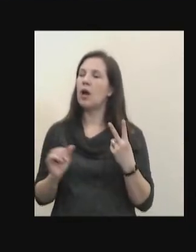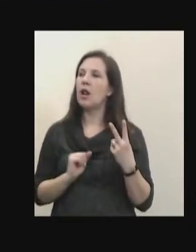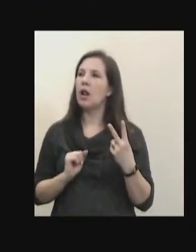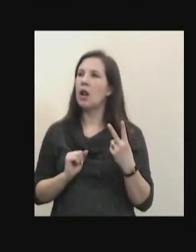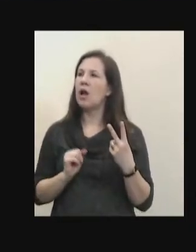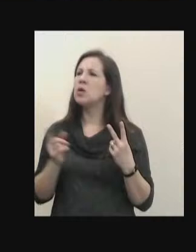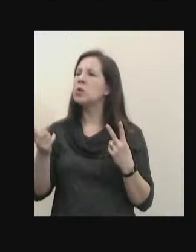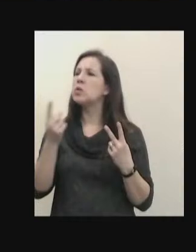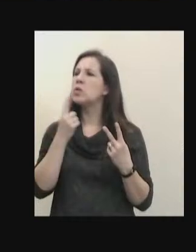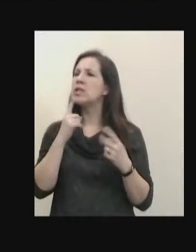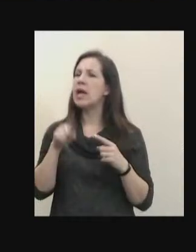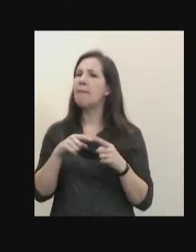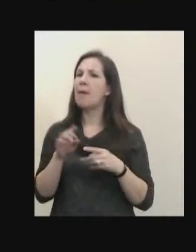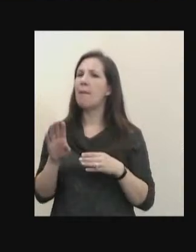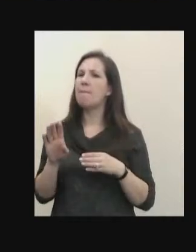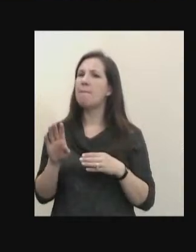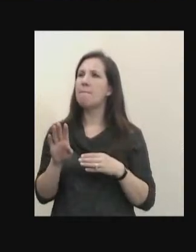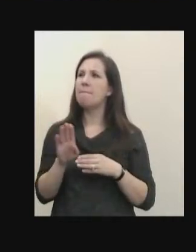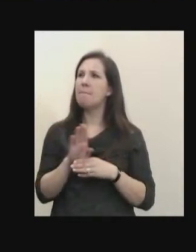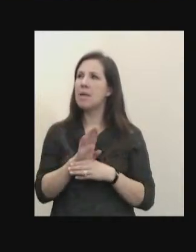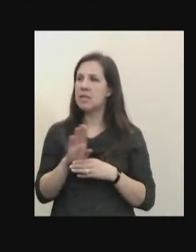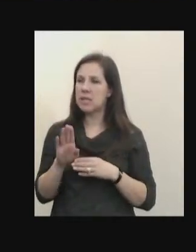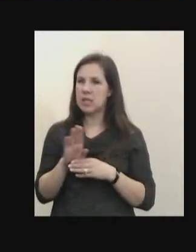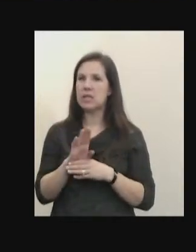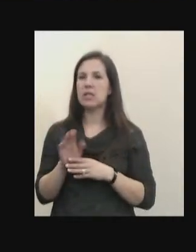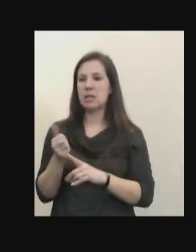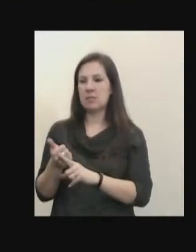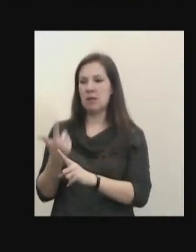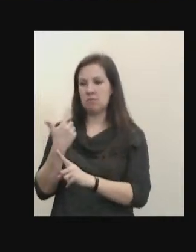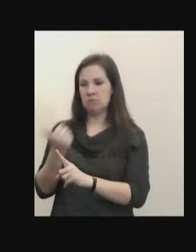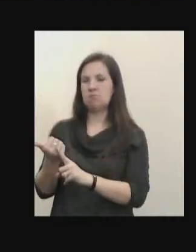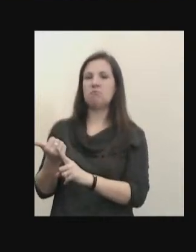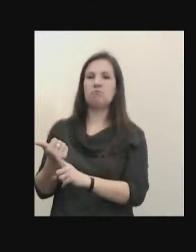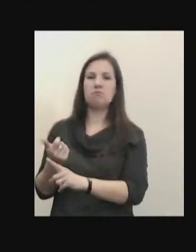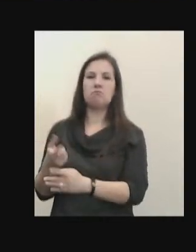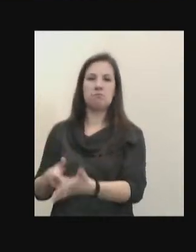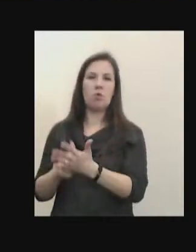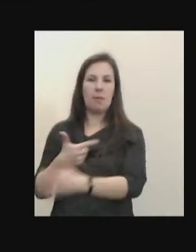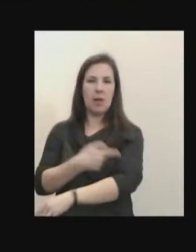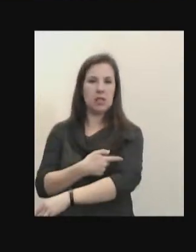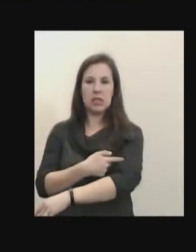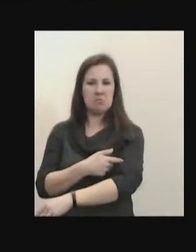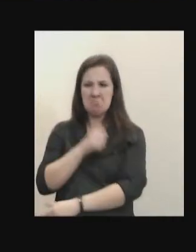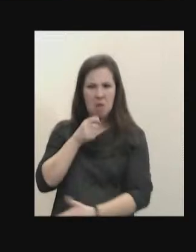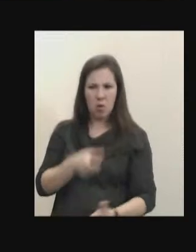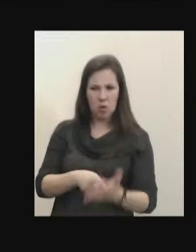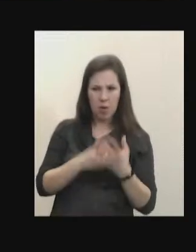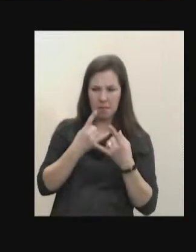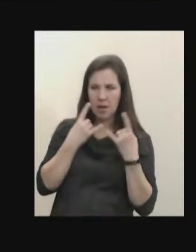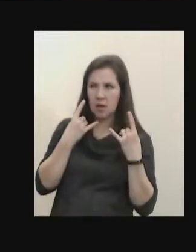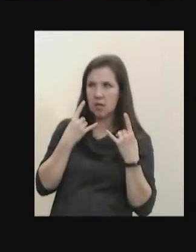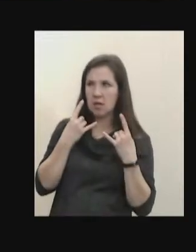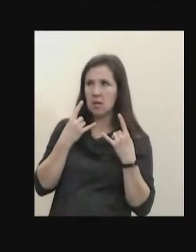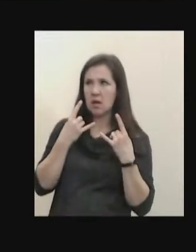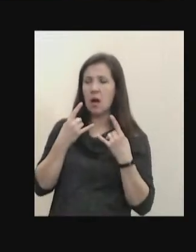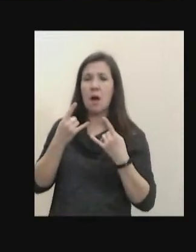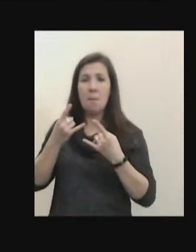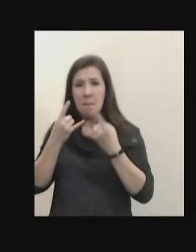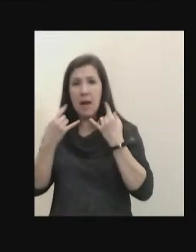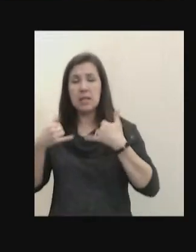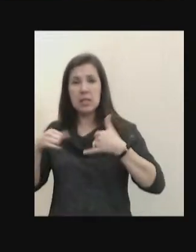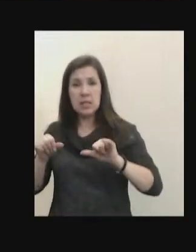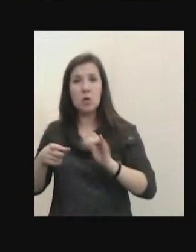about businesses implementing a vaccine mandate and therefore not needing masks, I'm curious if masks are still required in the